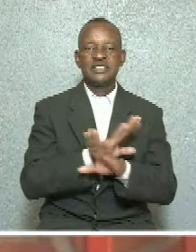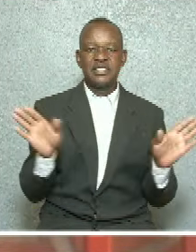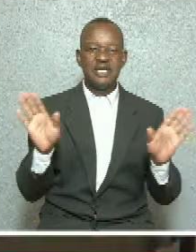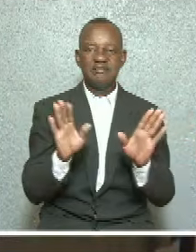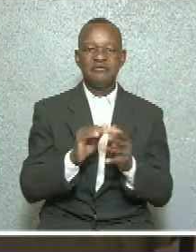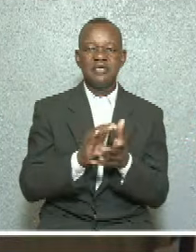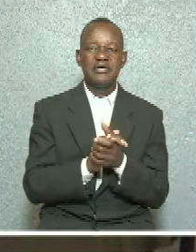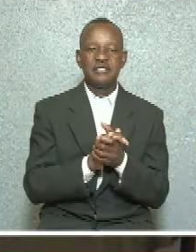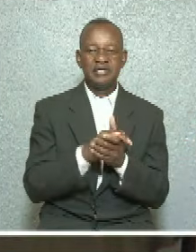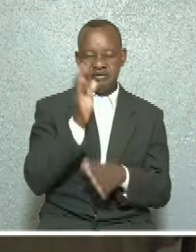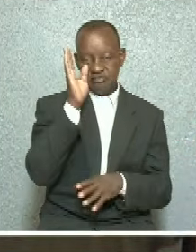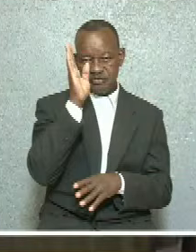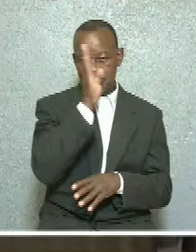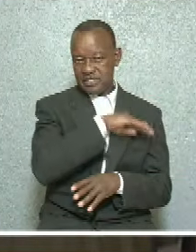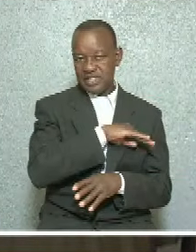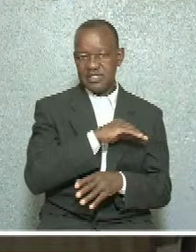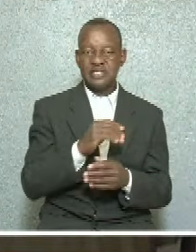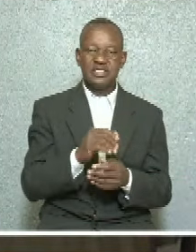much.